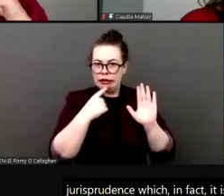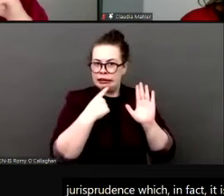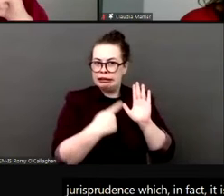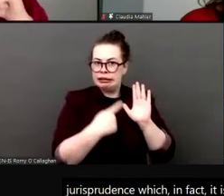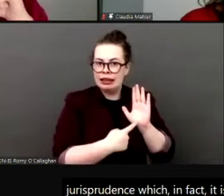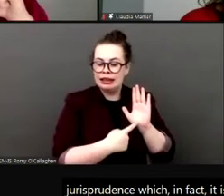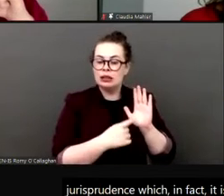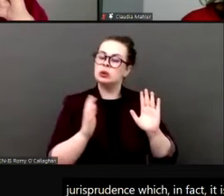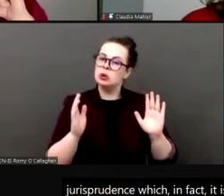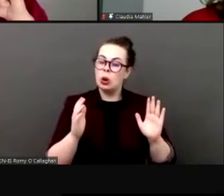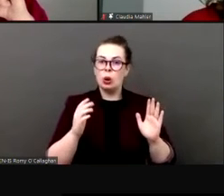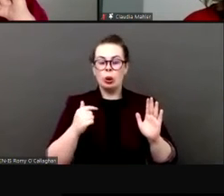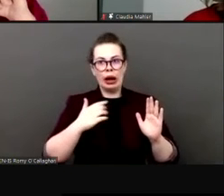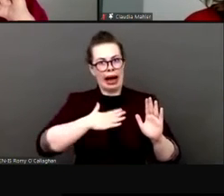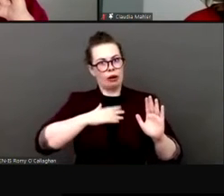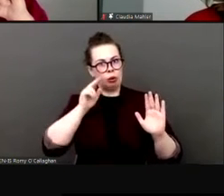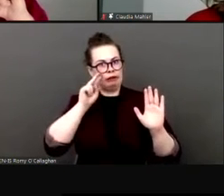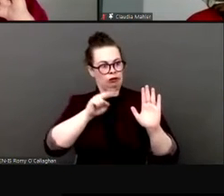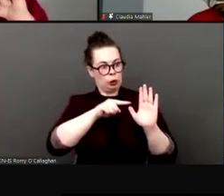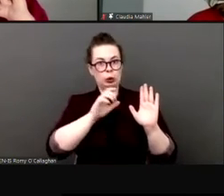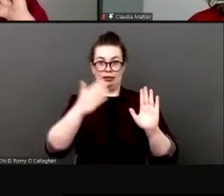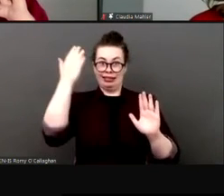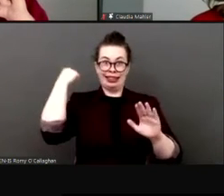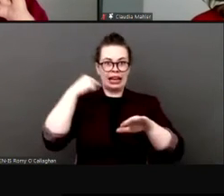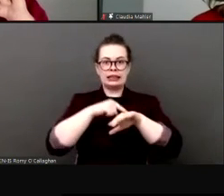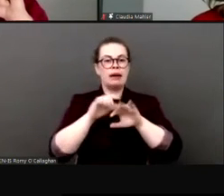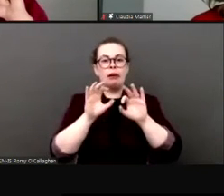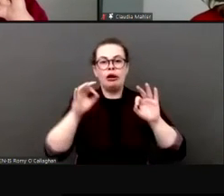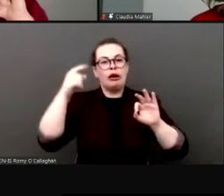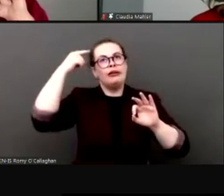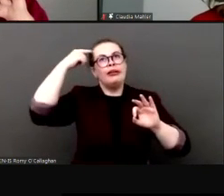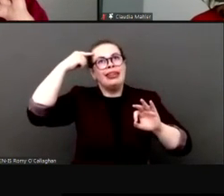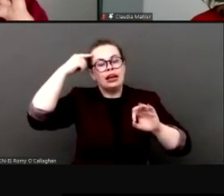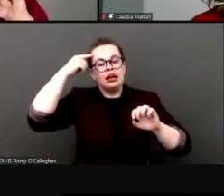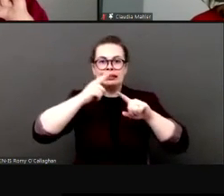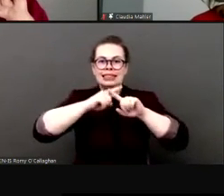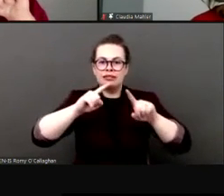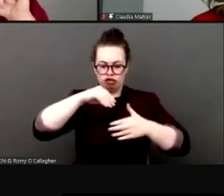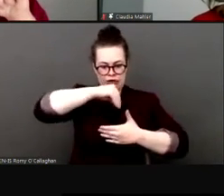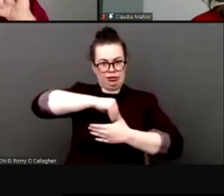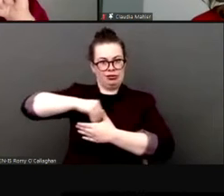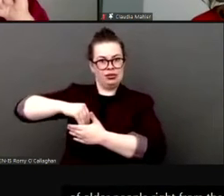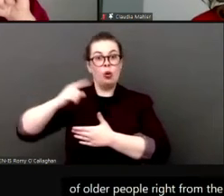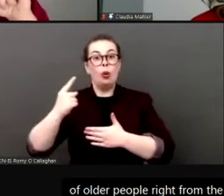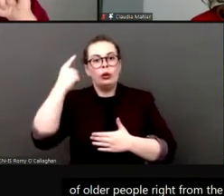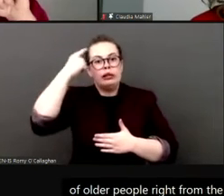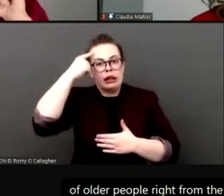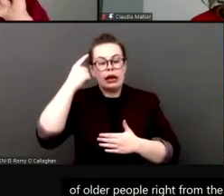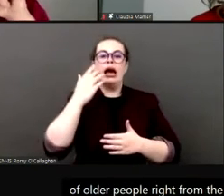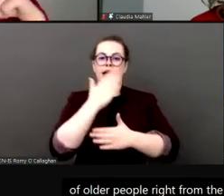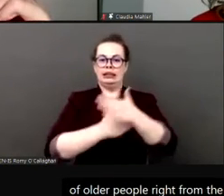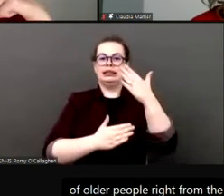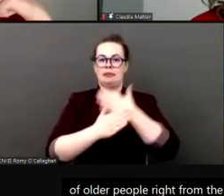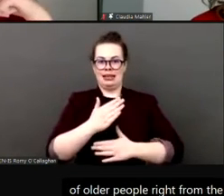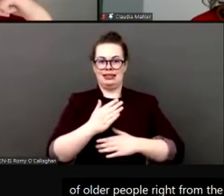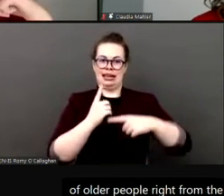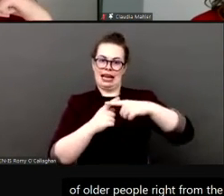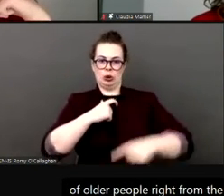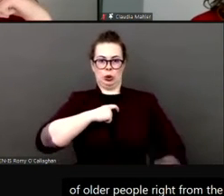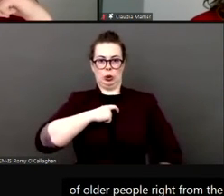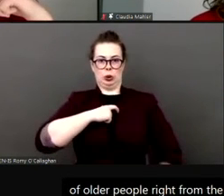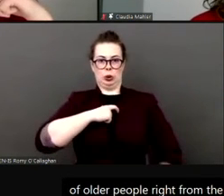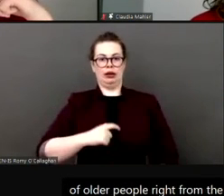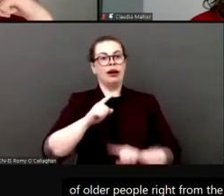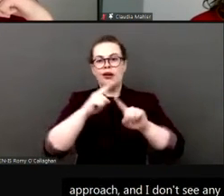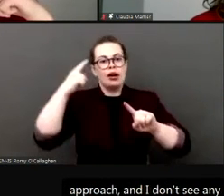very intersectional approach. And I don't see any negative implication of the Treaty on the Rights of Older